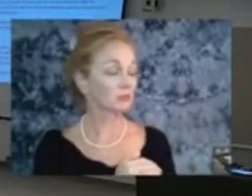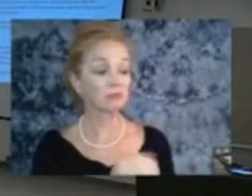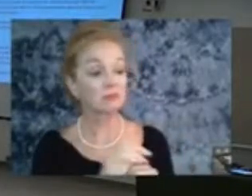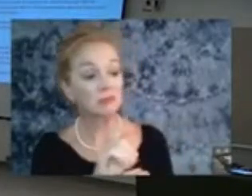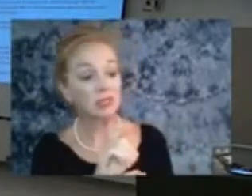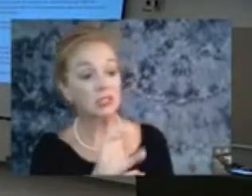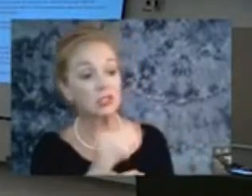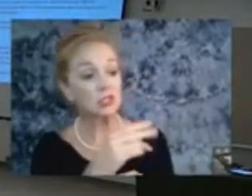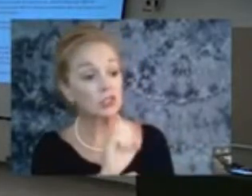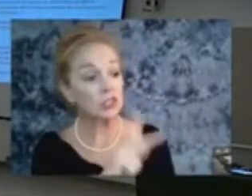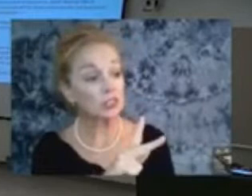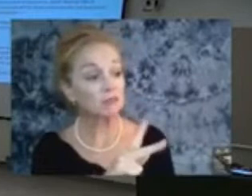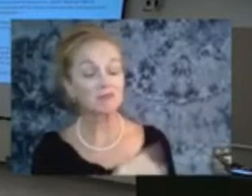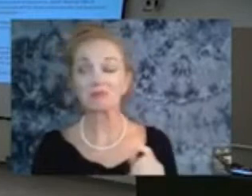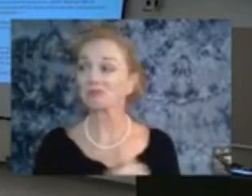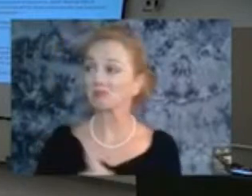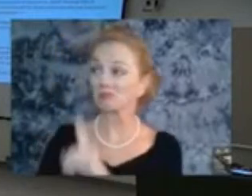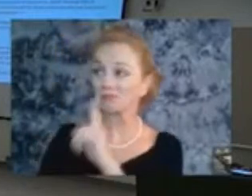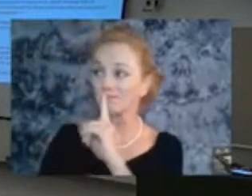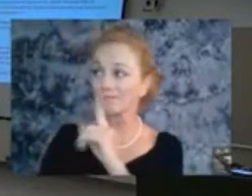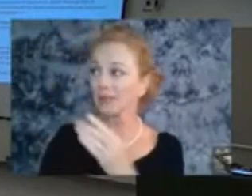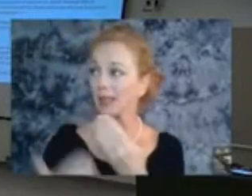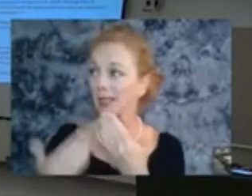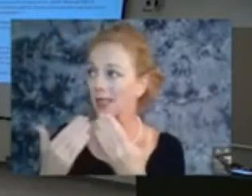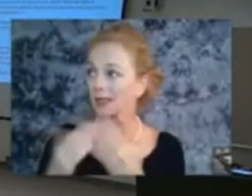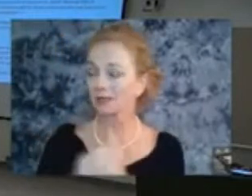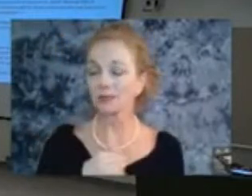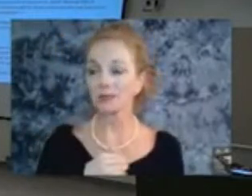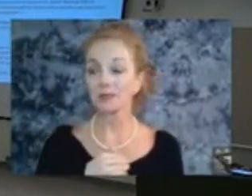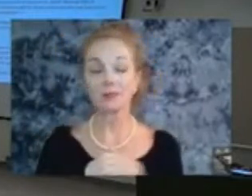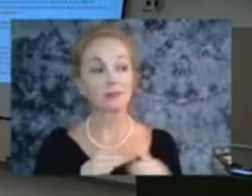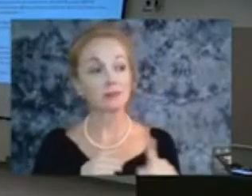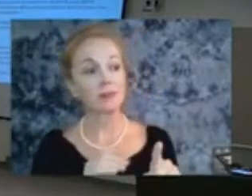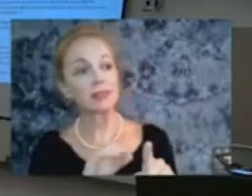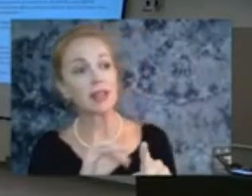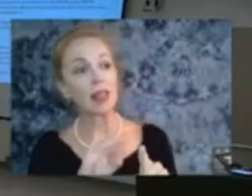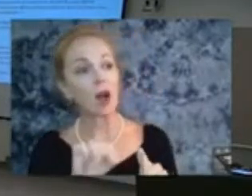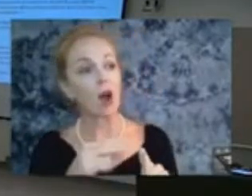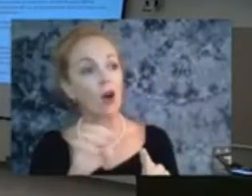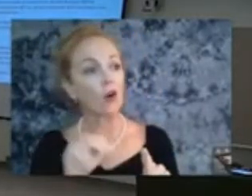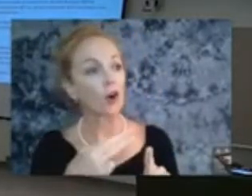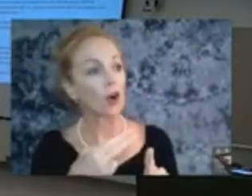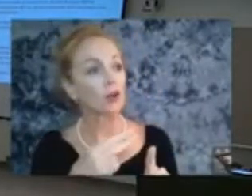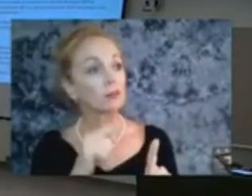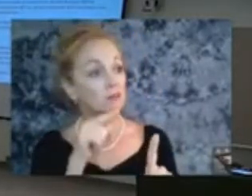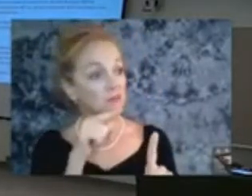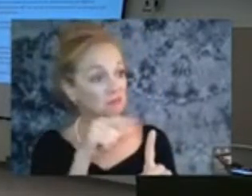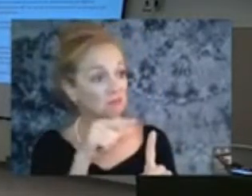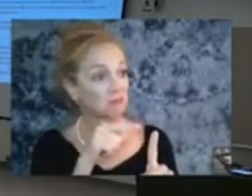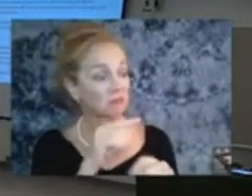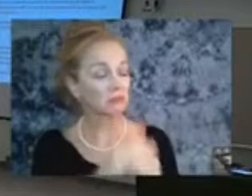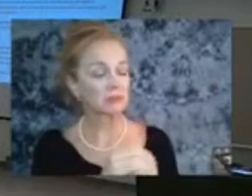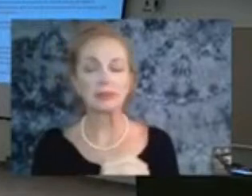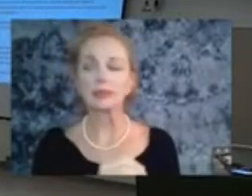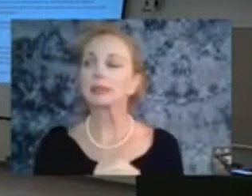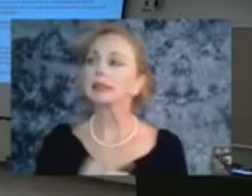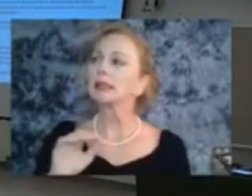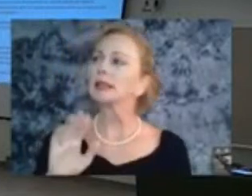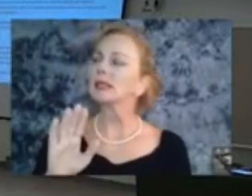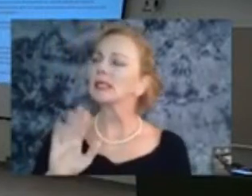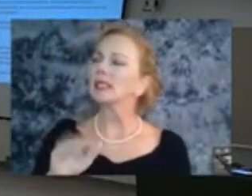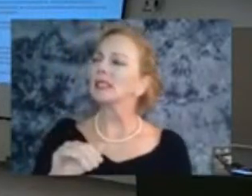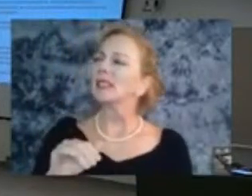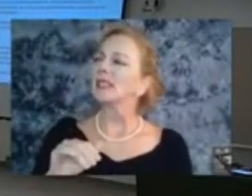everything. Ms. De La Hara? Just a couple quick ones. With the partial furlough, does that